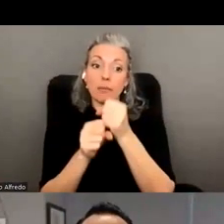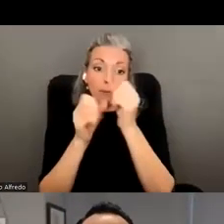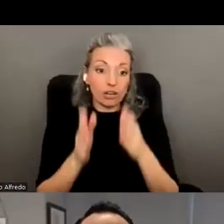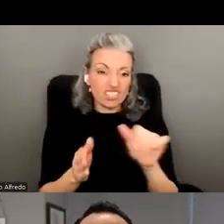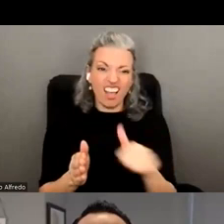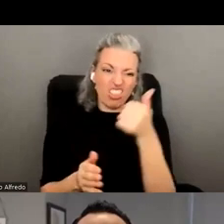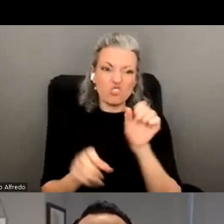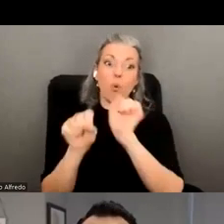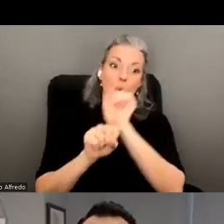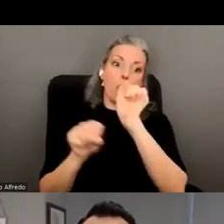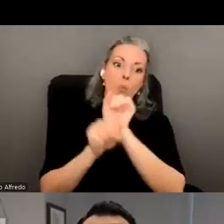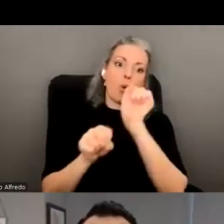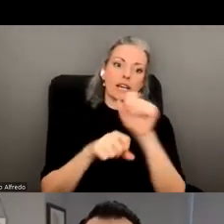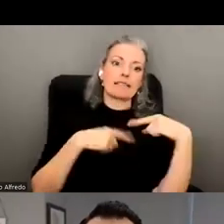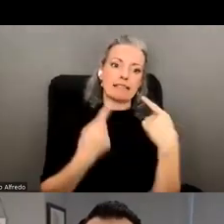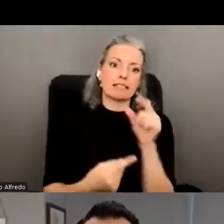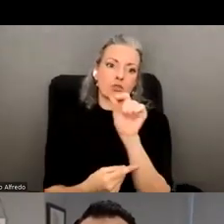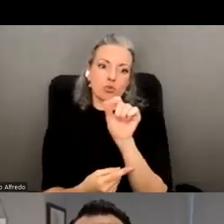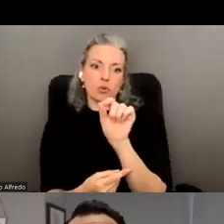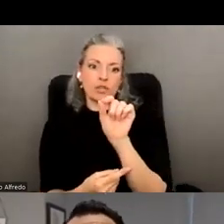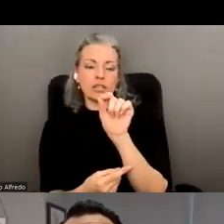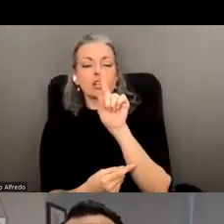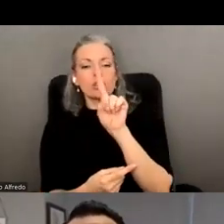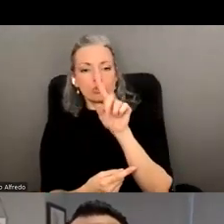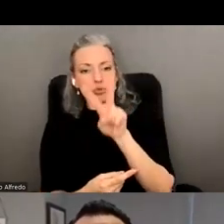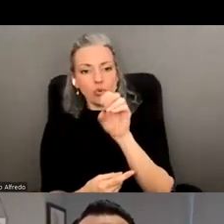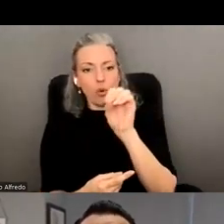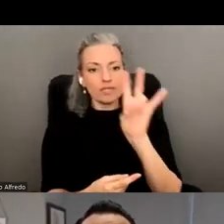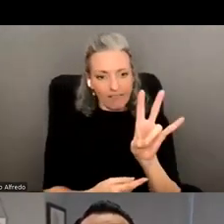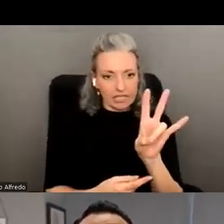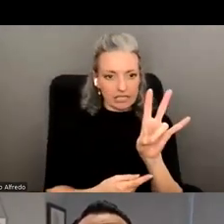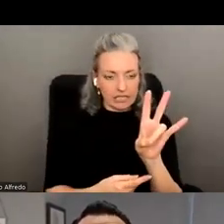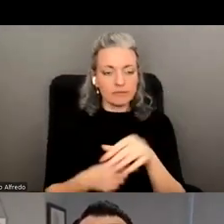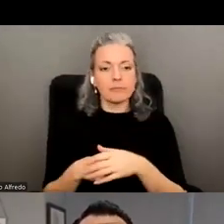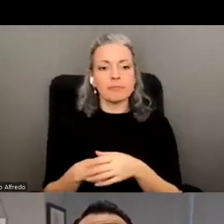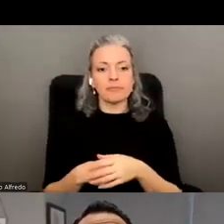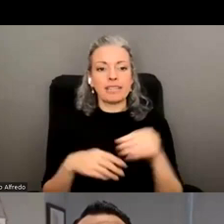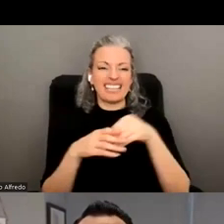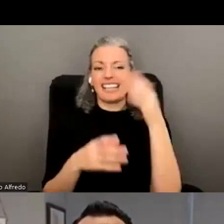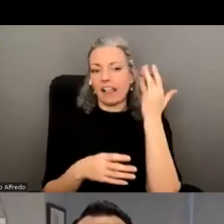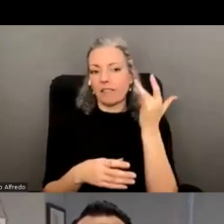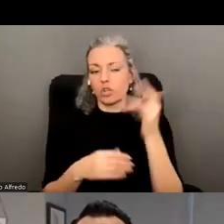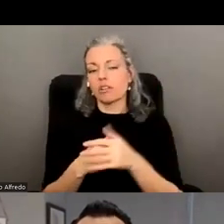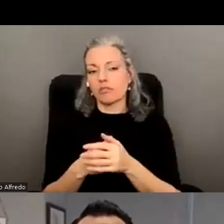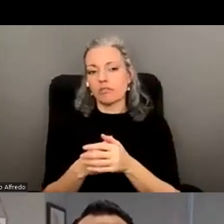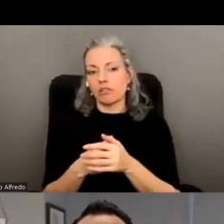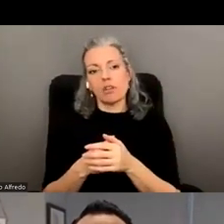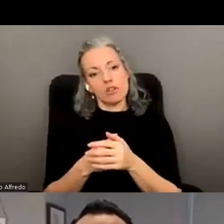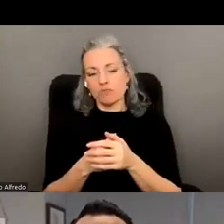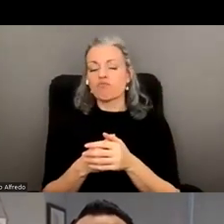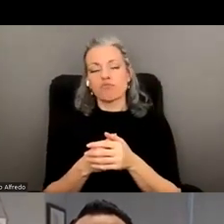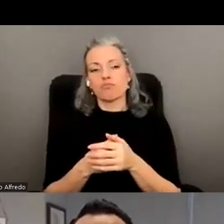been working since at least 2007 to establish a state all-payer claims database in California. So we're standing on the shoulders